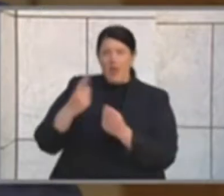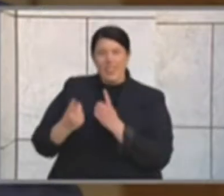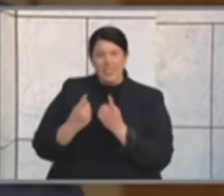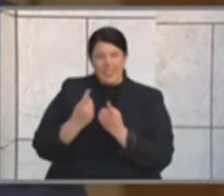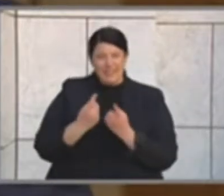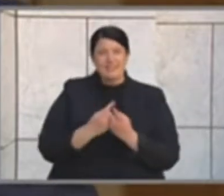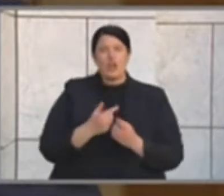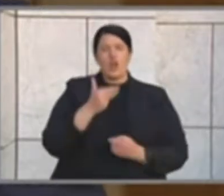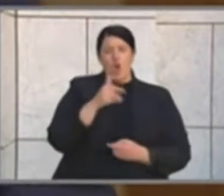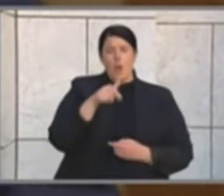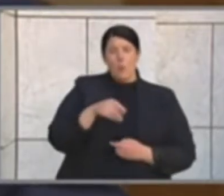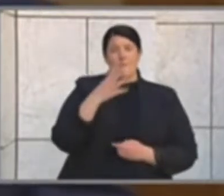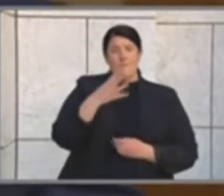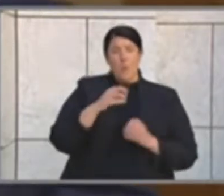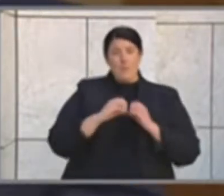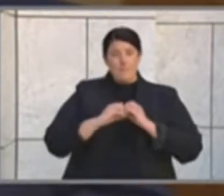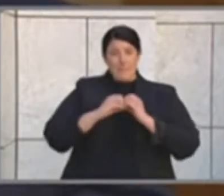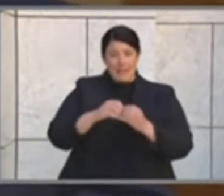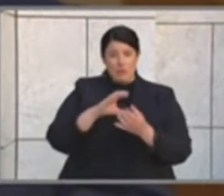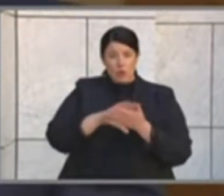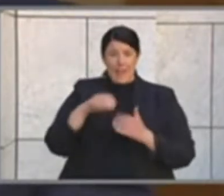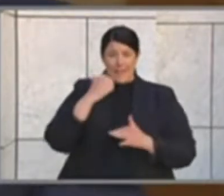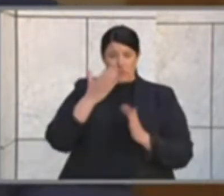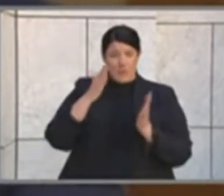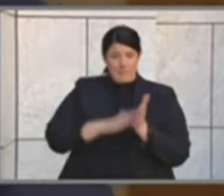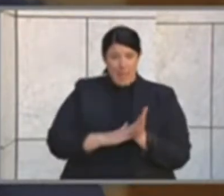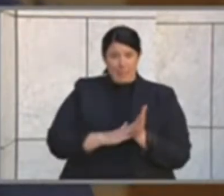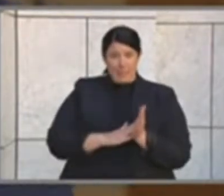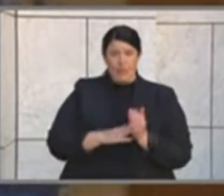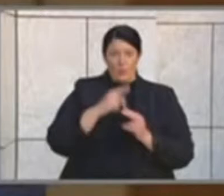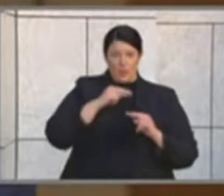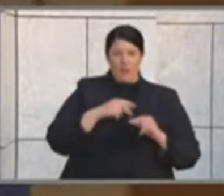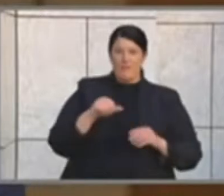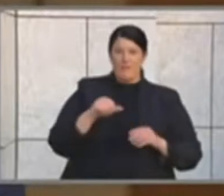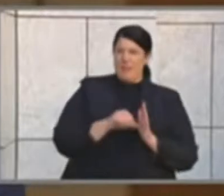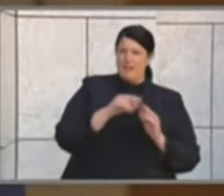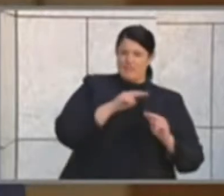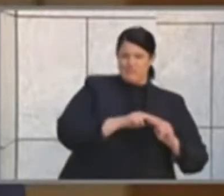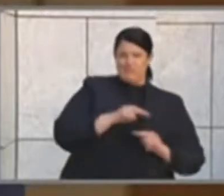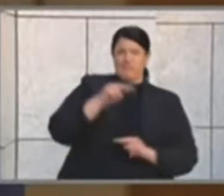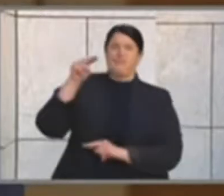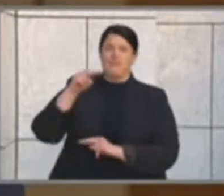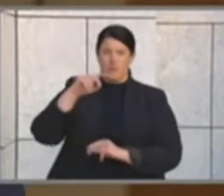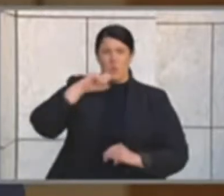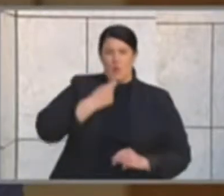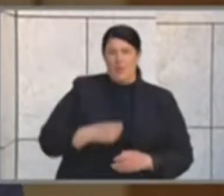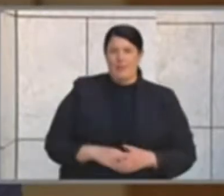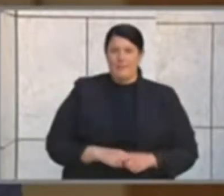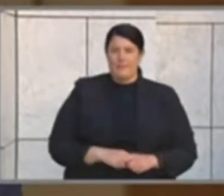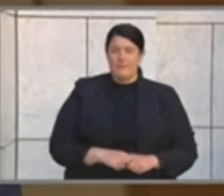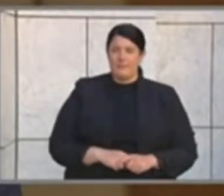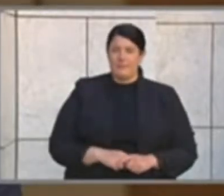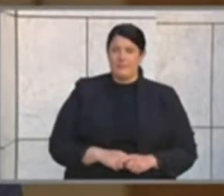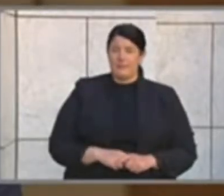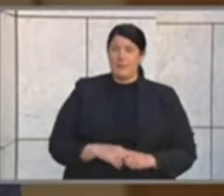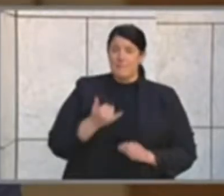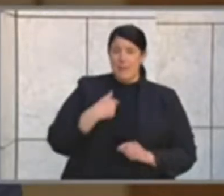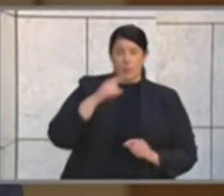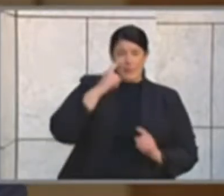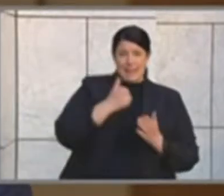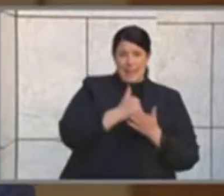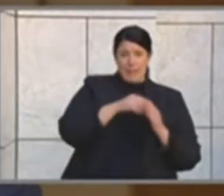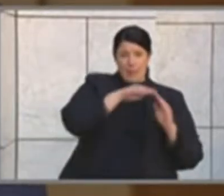month. So as the Prime Minister has said, there is still a long way to go, and the economic numbers will get worse before they get